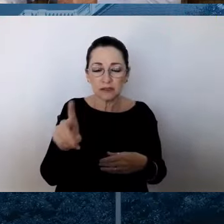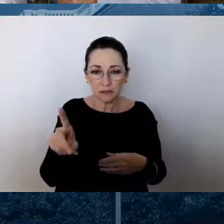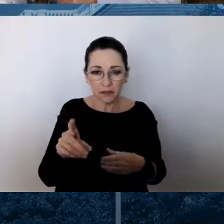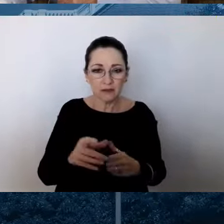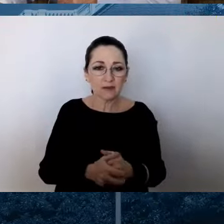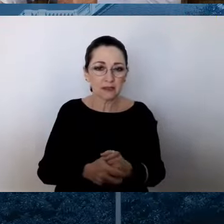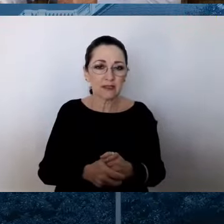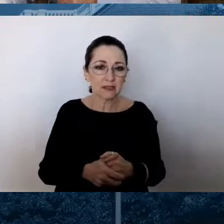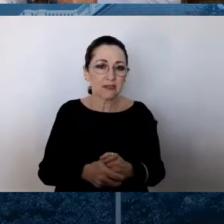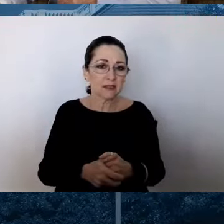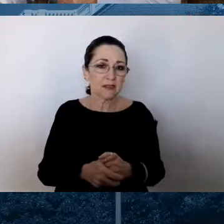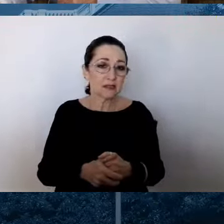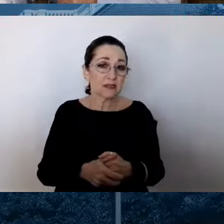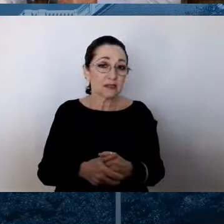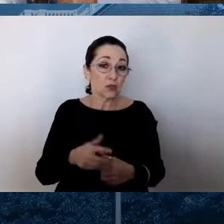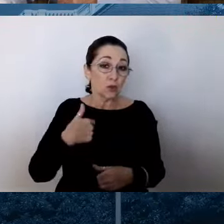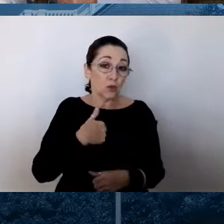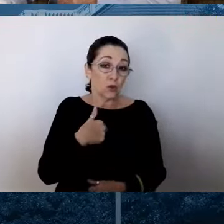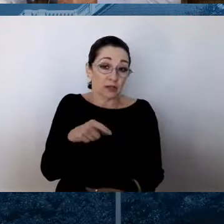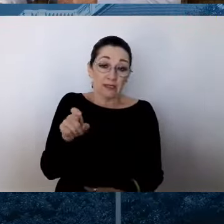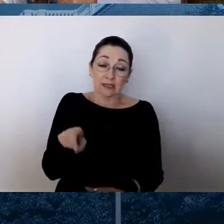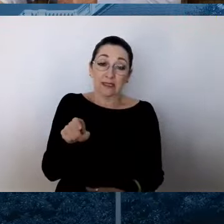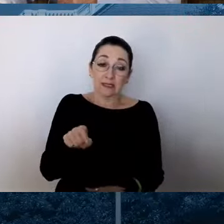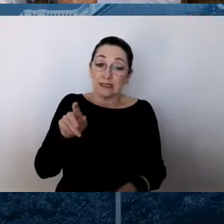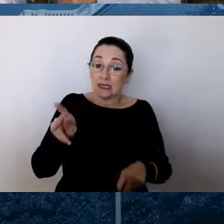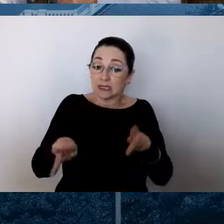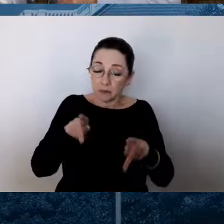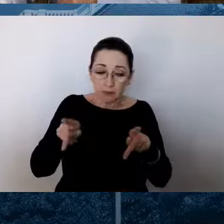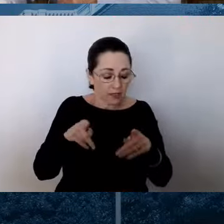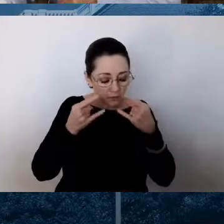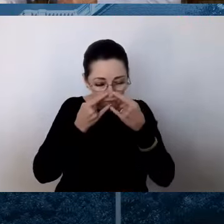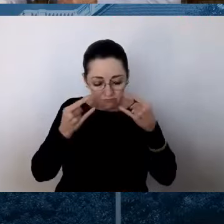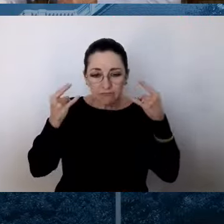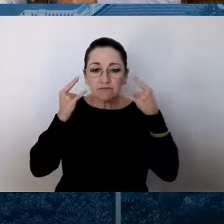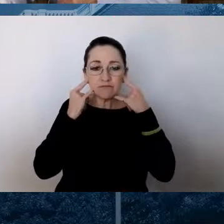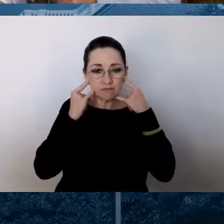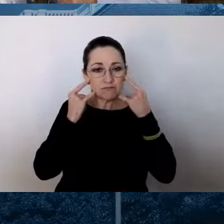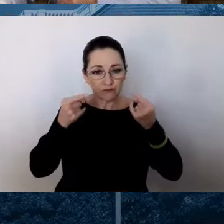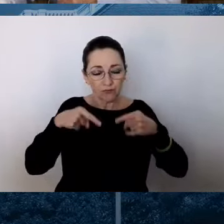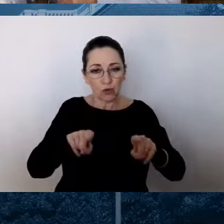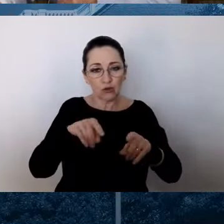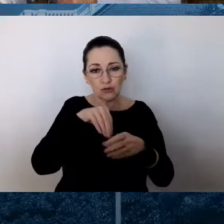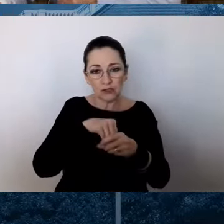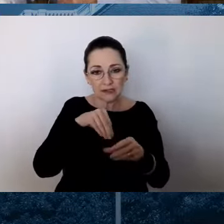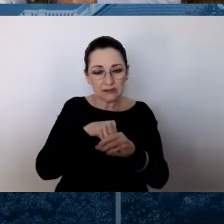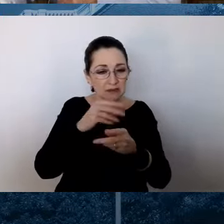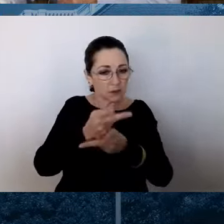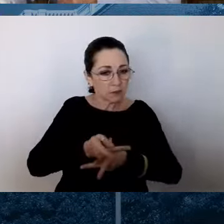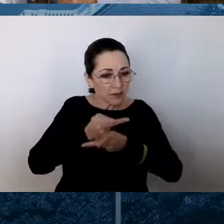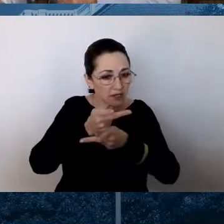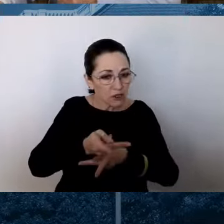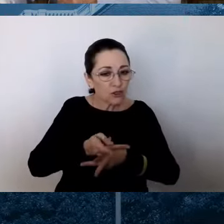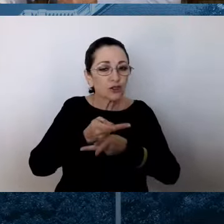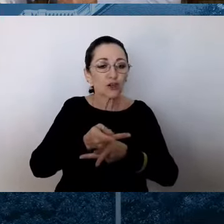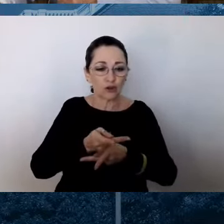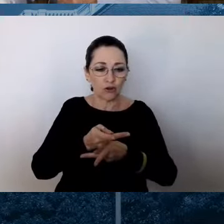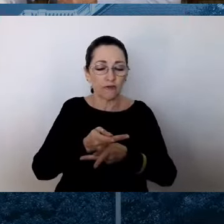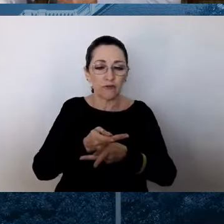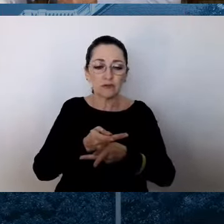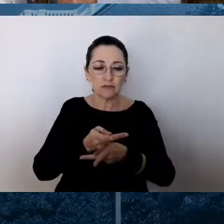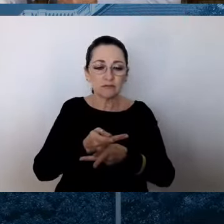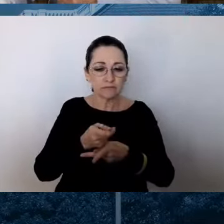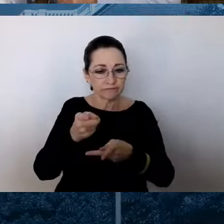variant, and we need folks to mask up when indoors, to be careful with respect to social